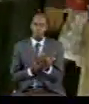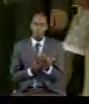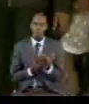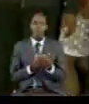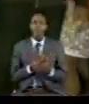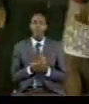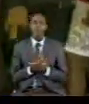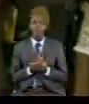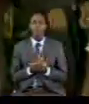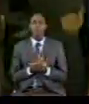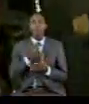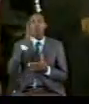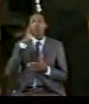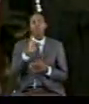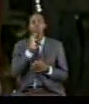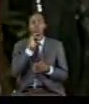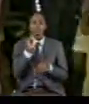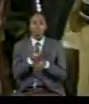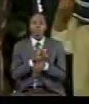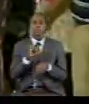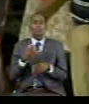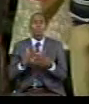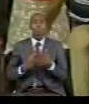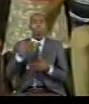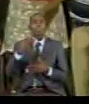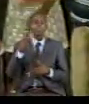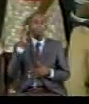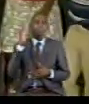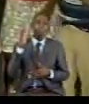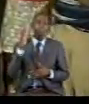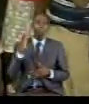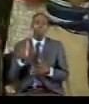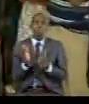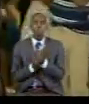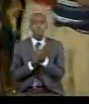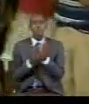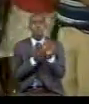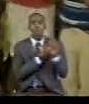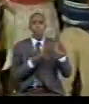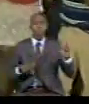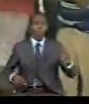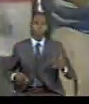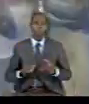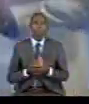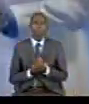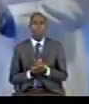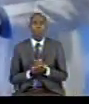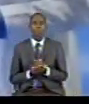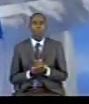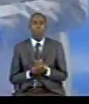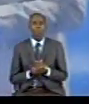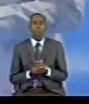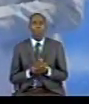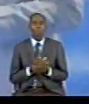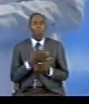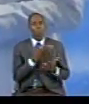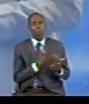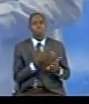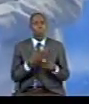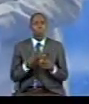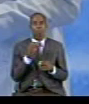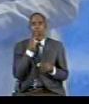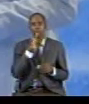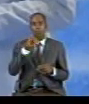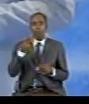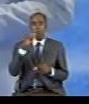God is working. The next testimony. Praise the Lord. Sister Joy Basile had eclampsia following